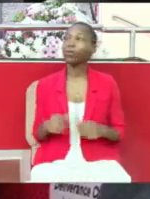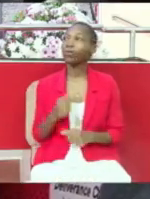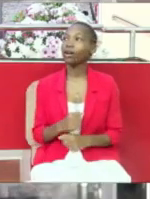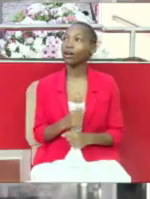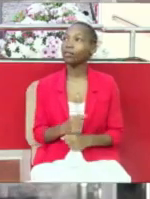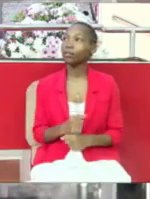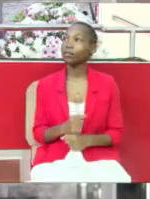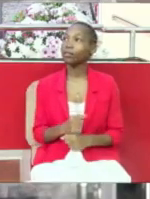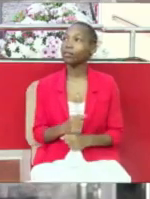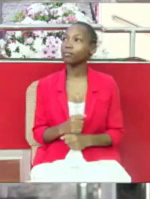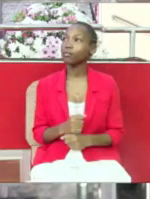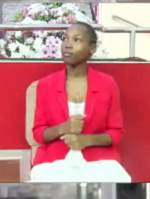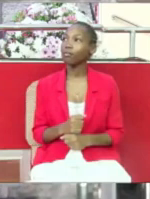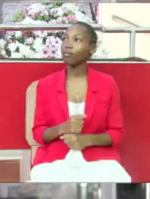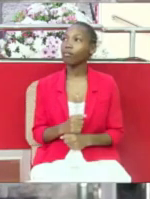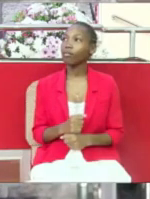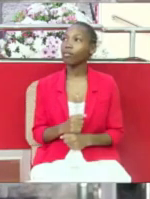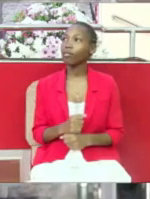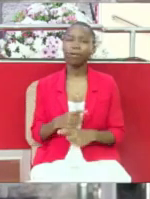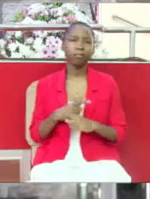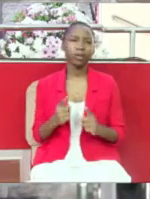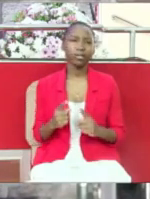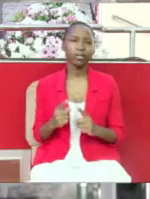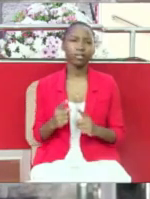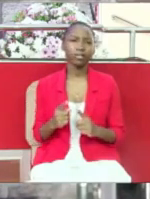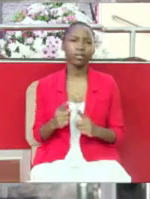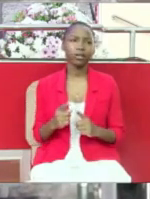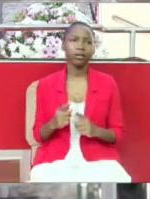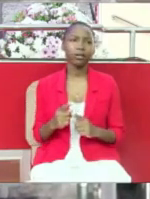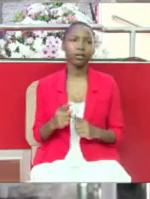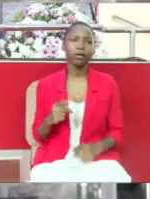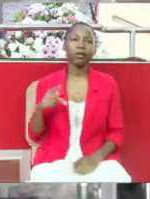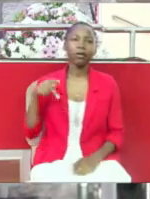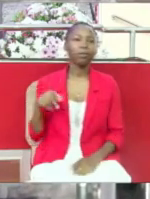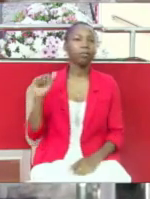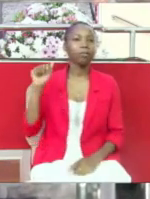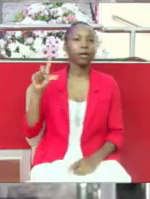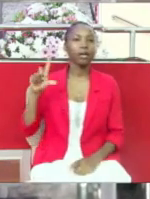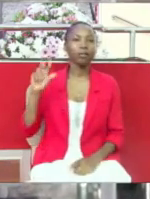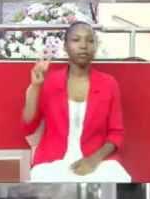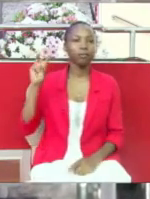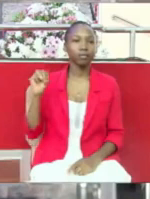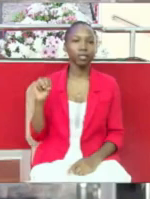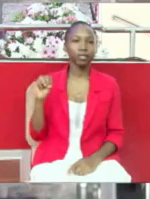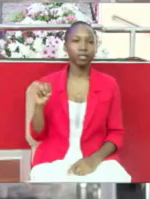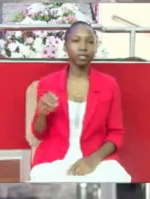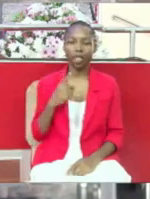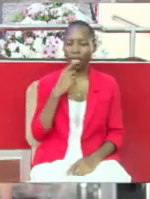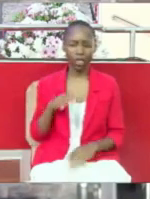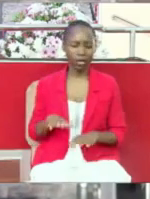But palms were like the red carpet of our day. Lakini mitende ilikuwa ni kama kapeti nyekundu. Roman generals returning